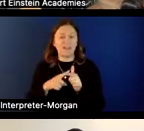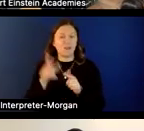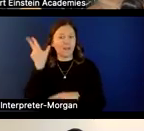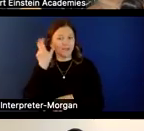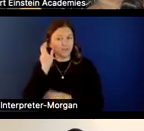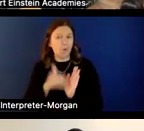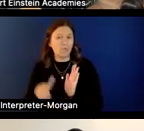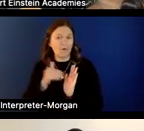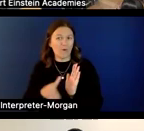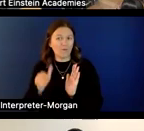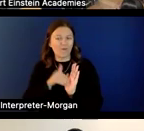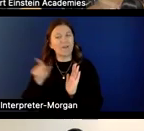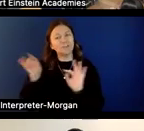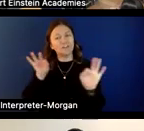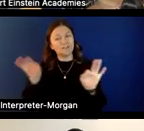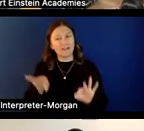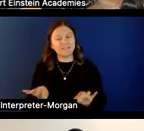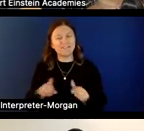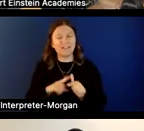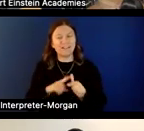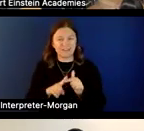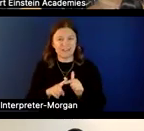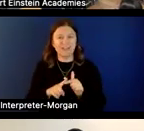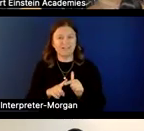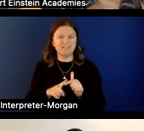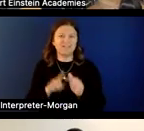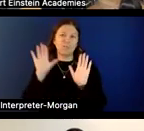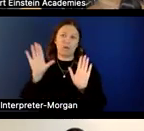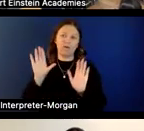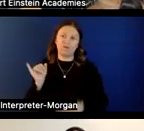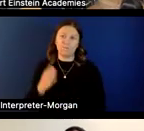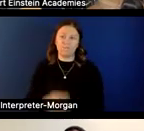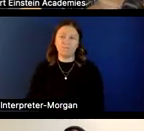she explains it, and does a wonderful job.